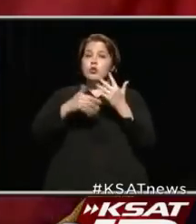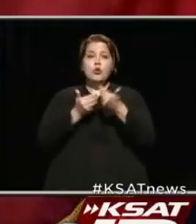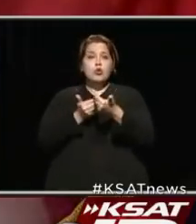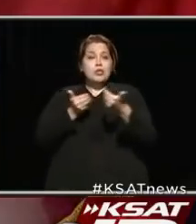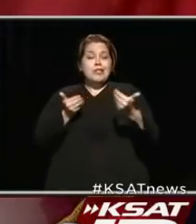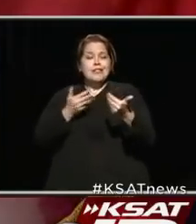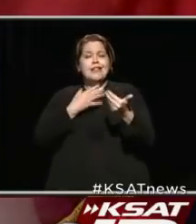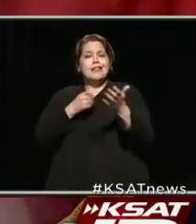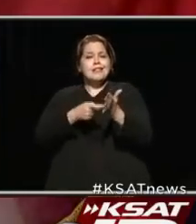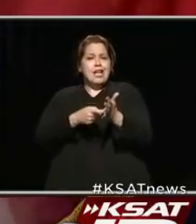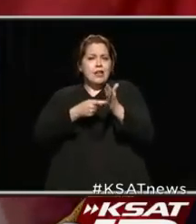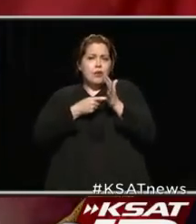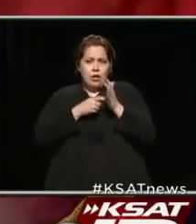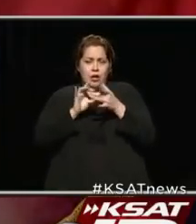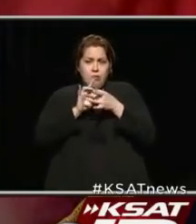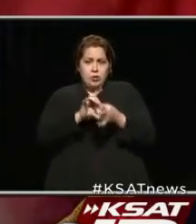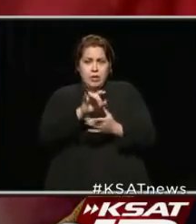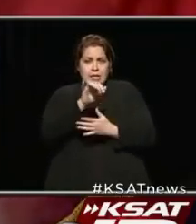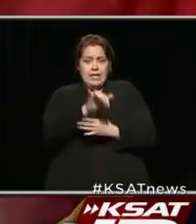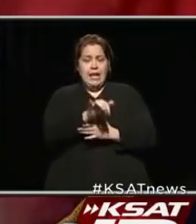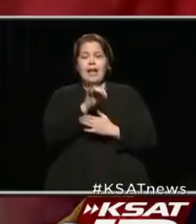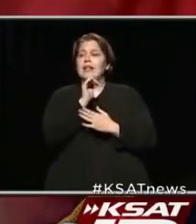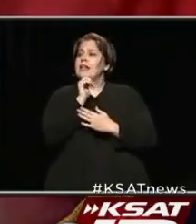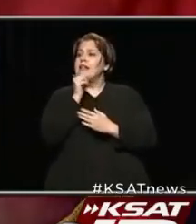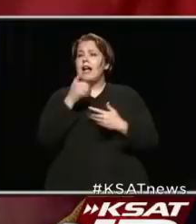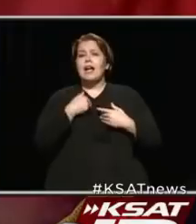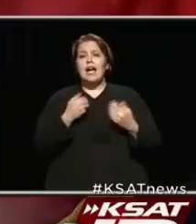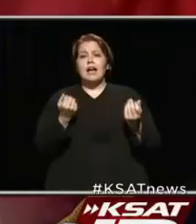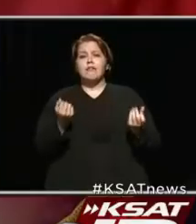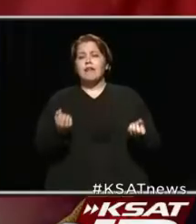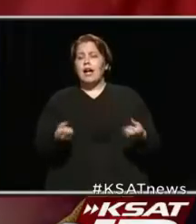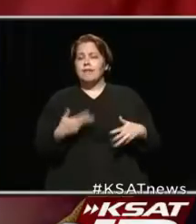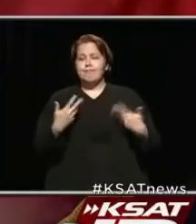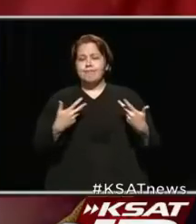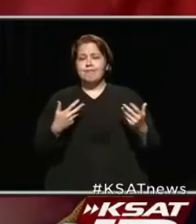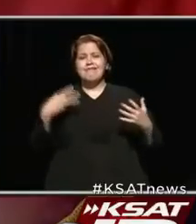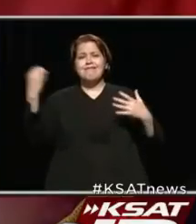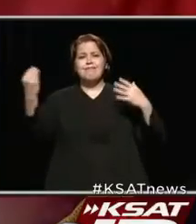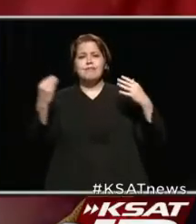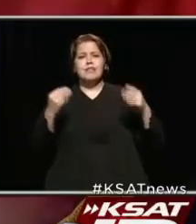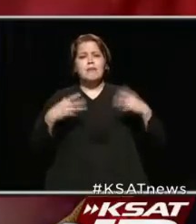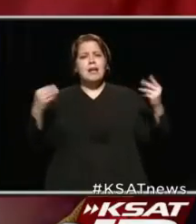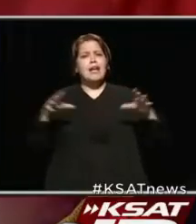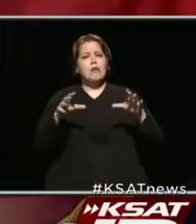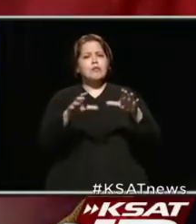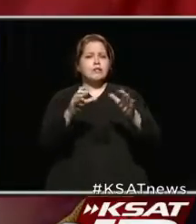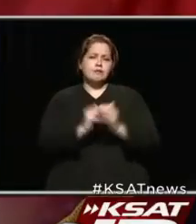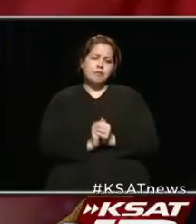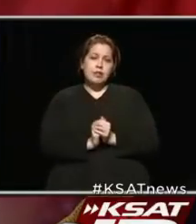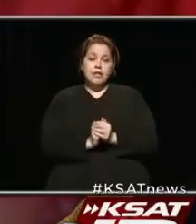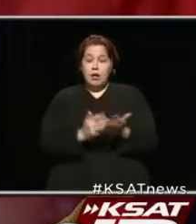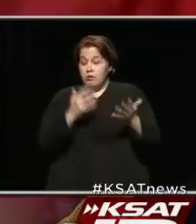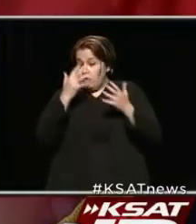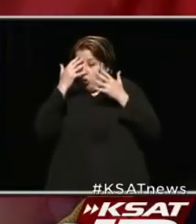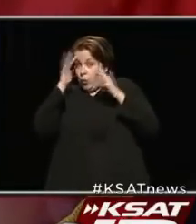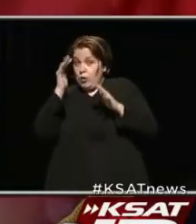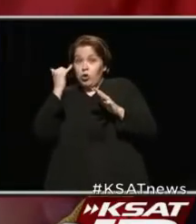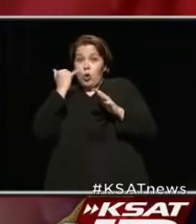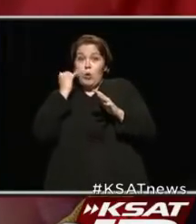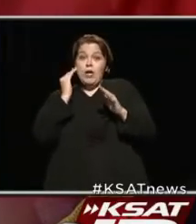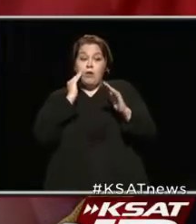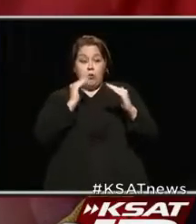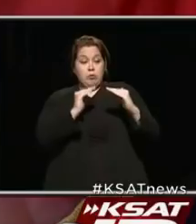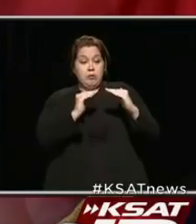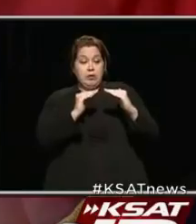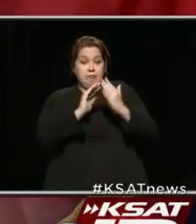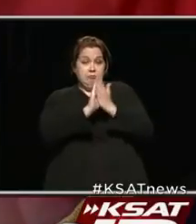the requirements there to not have a lot of extracurricular activity to begin with. Now, we don't know whether we'll be down to